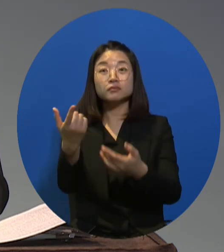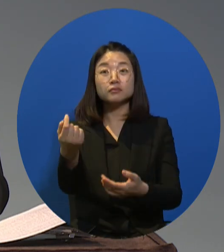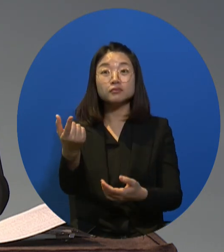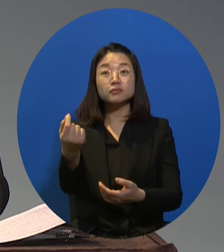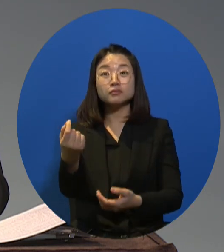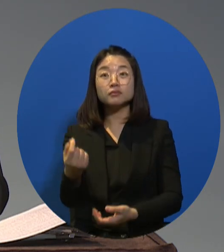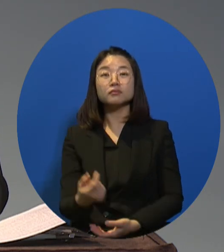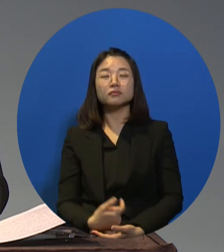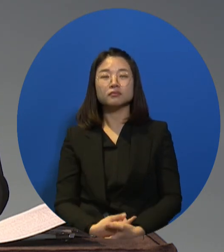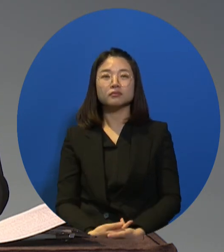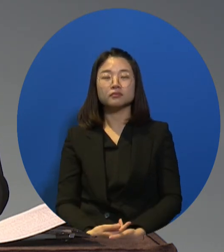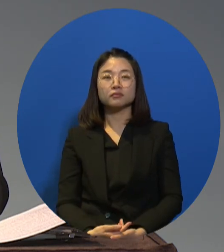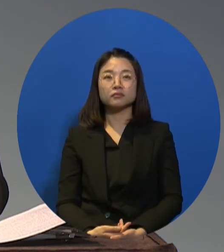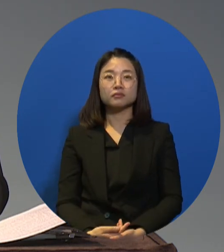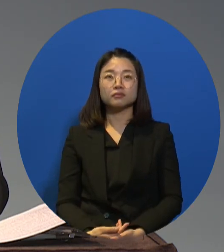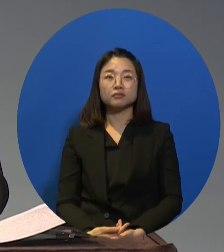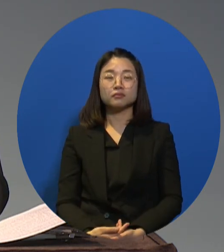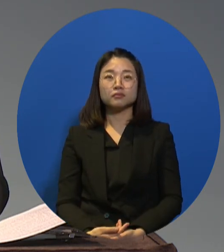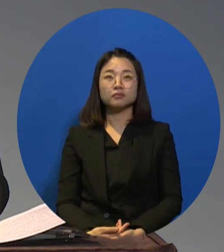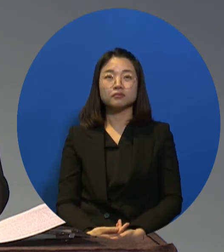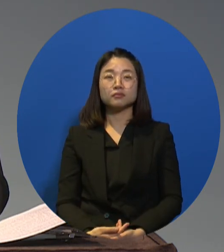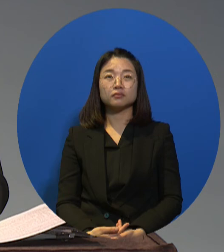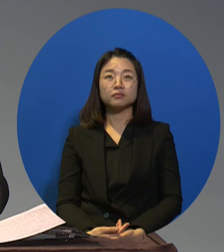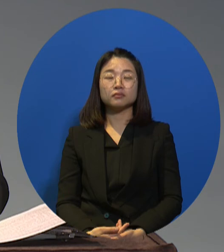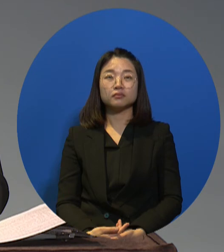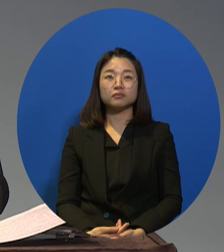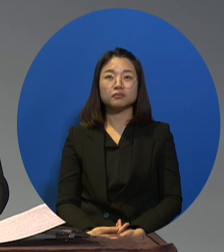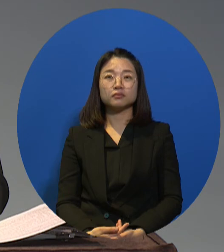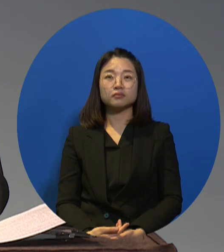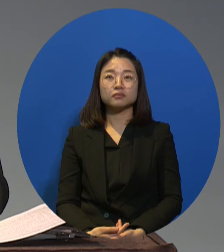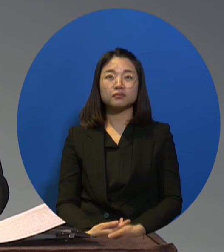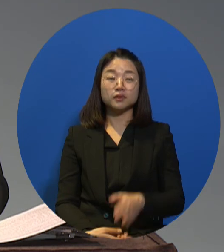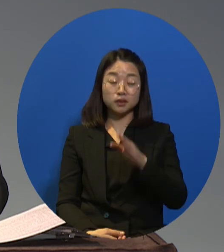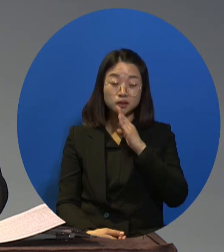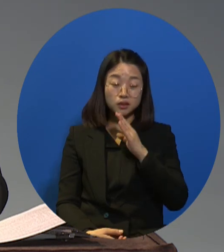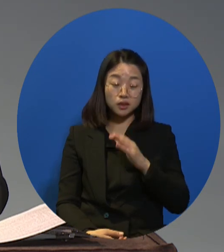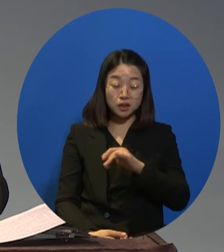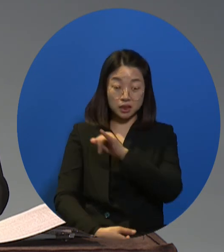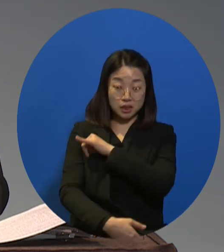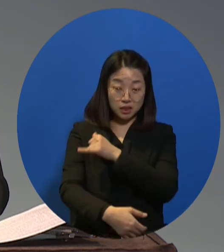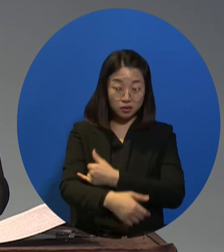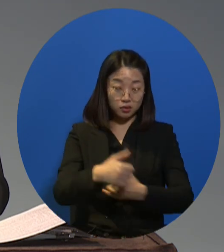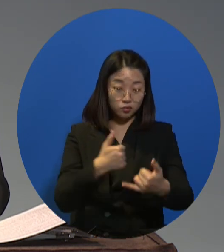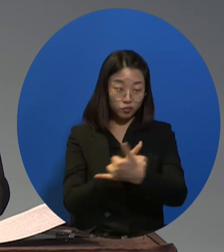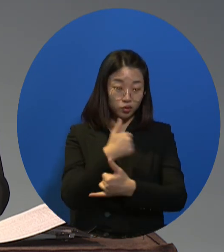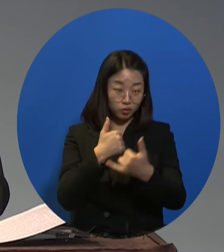way to the Supreme Court. And we also provide support